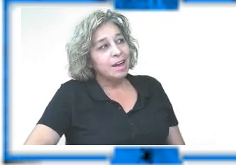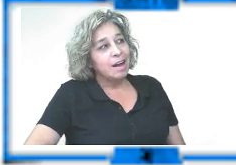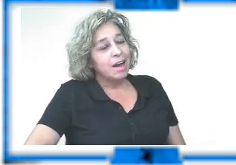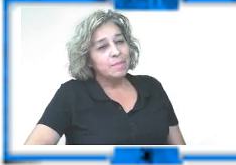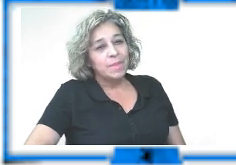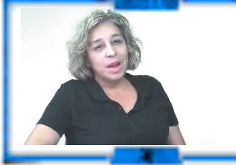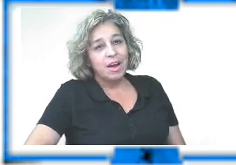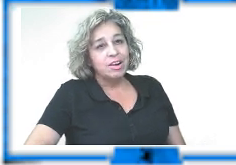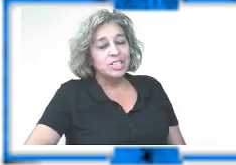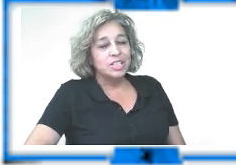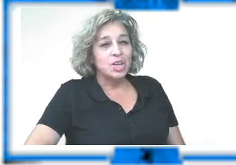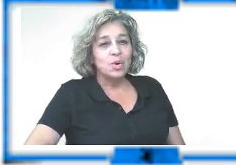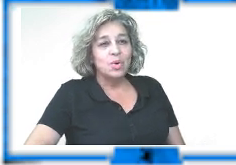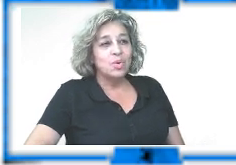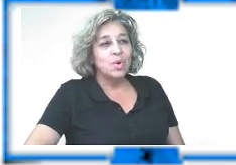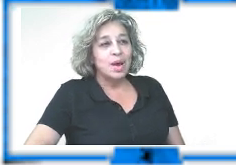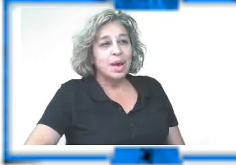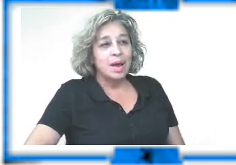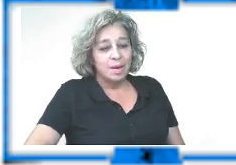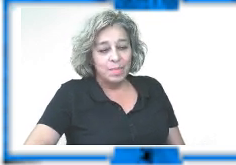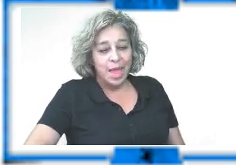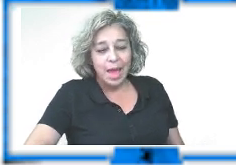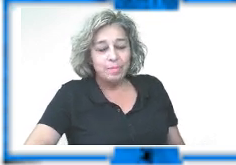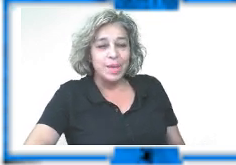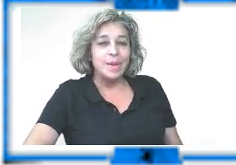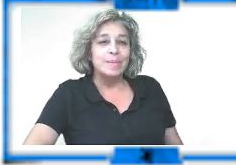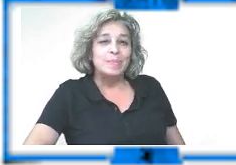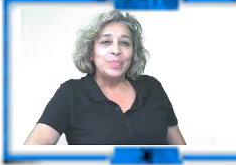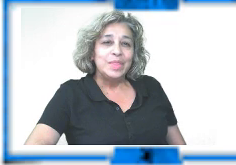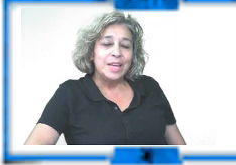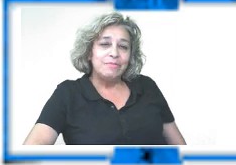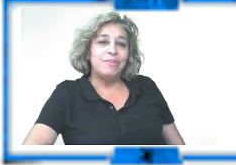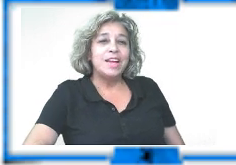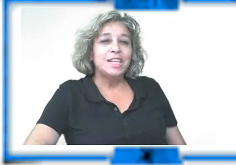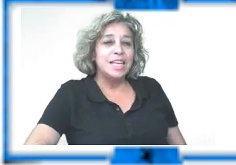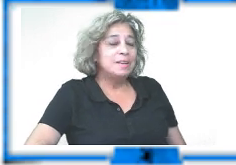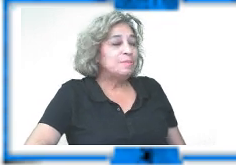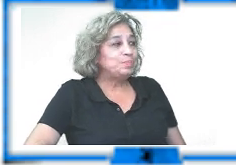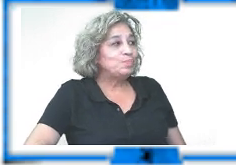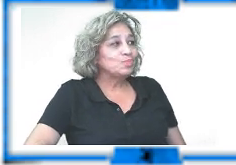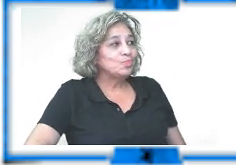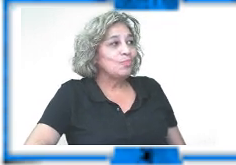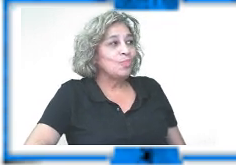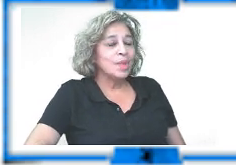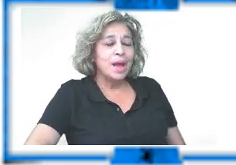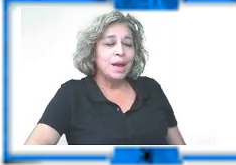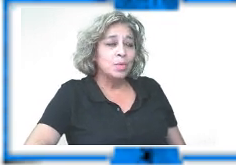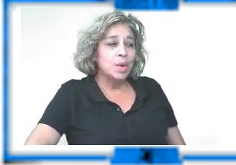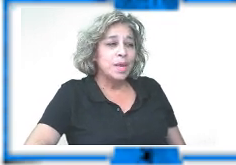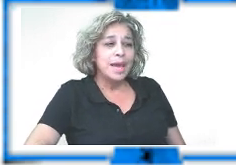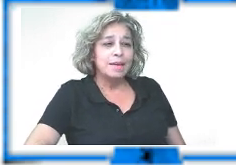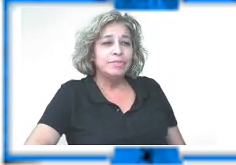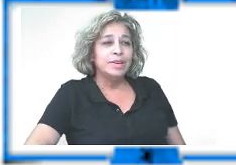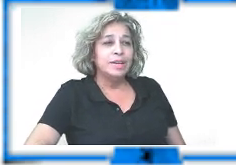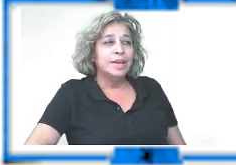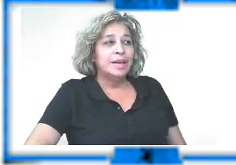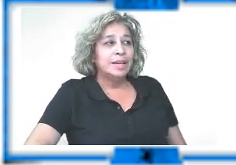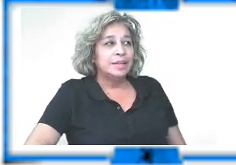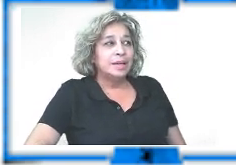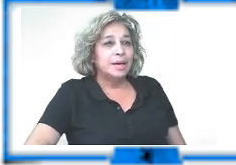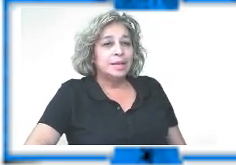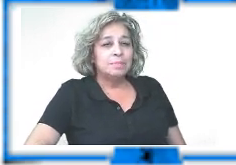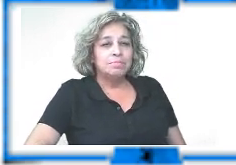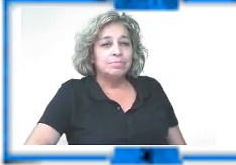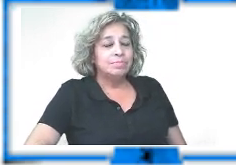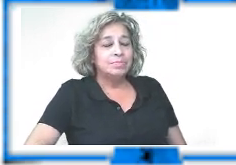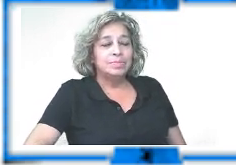and are so happy that finally we have